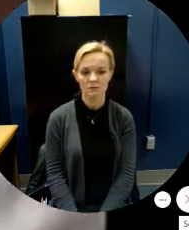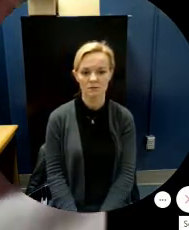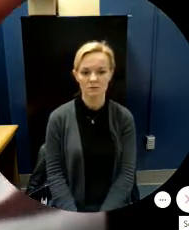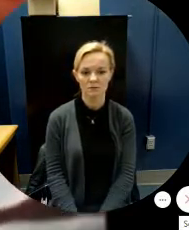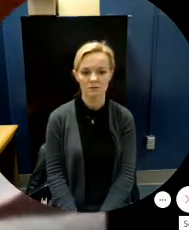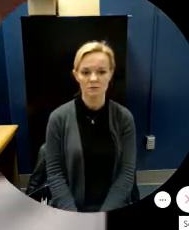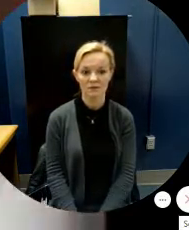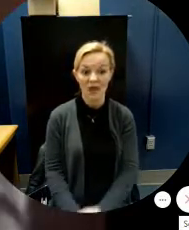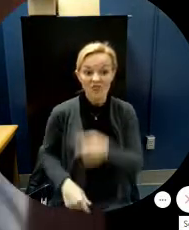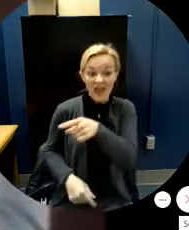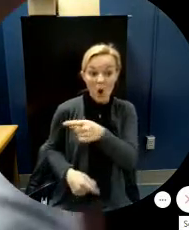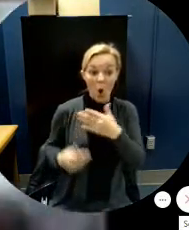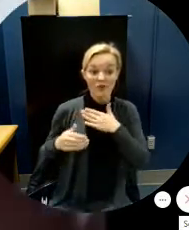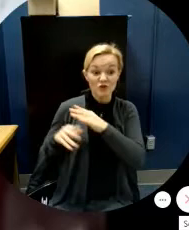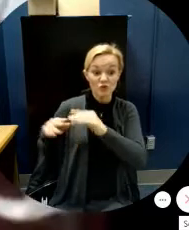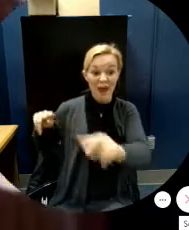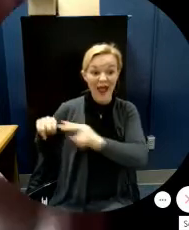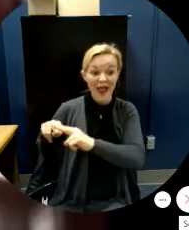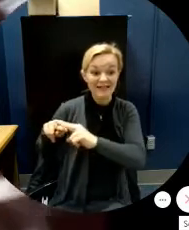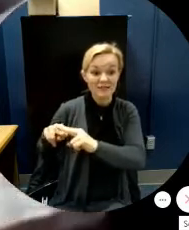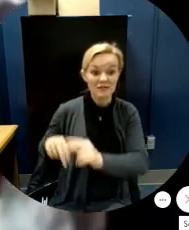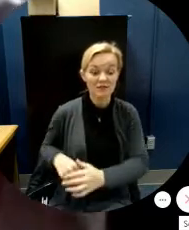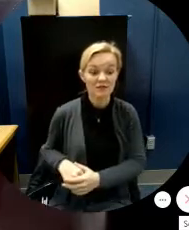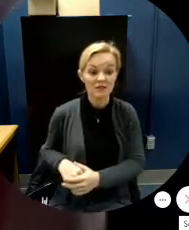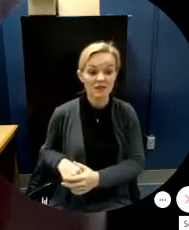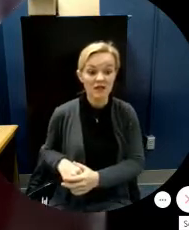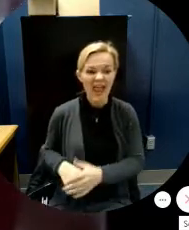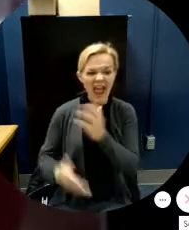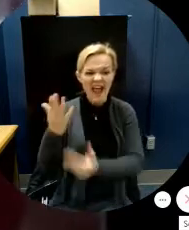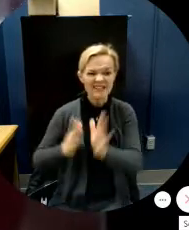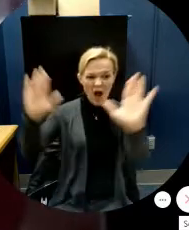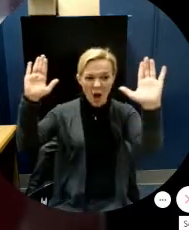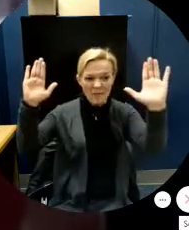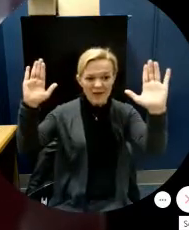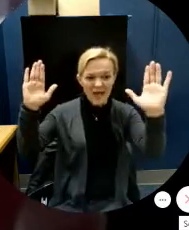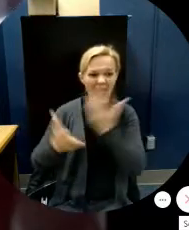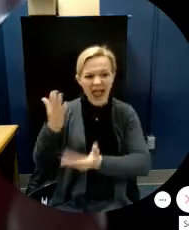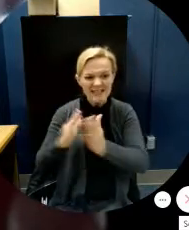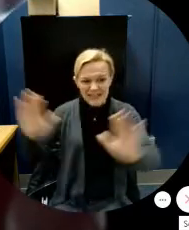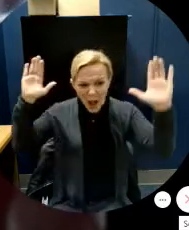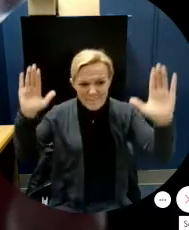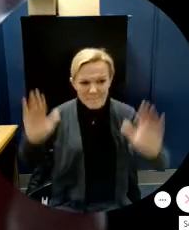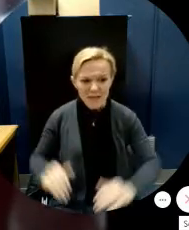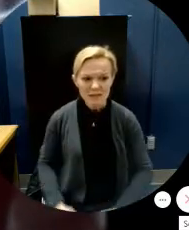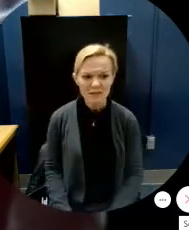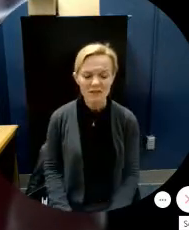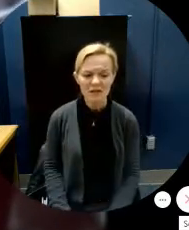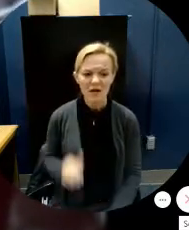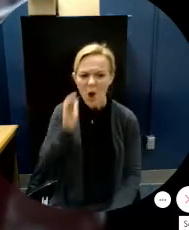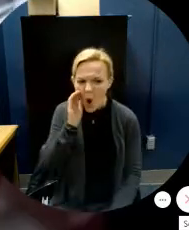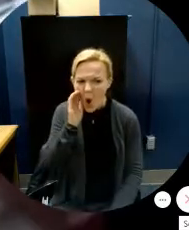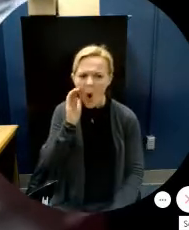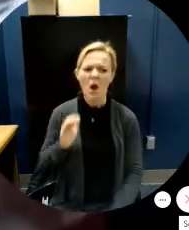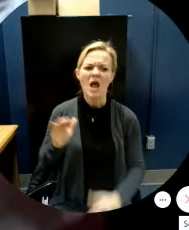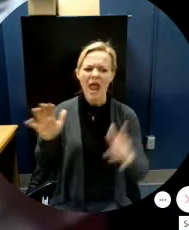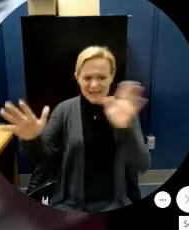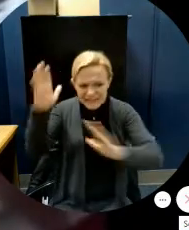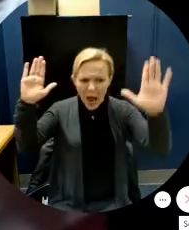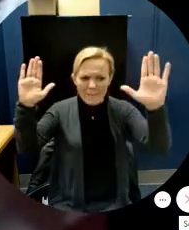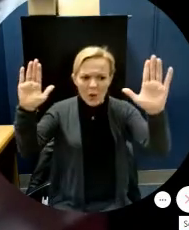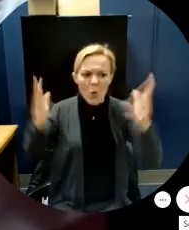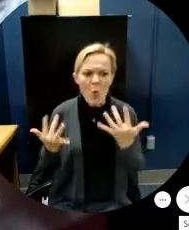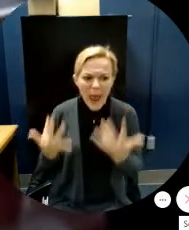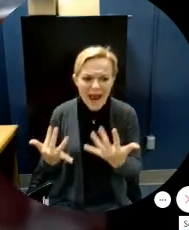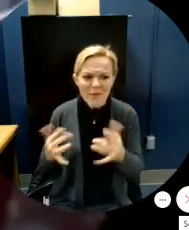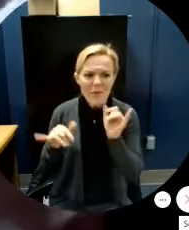There he is on the track. Hold! Get your hands up! Get your hands up! Hold it right there!